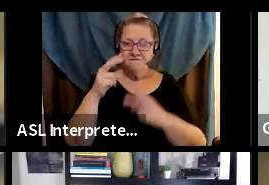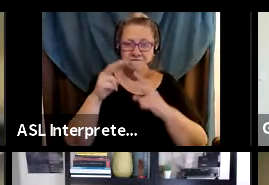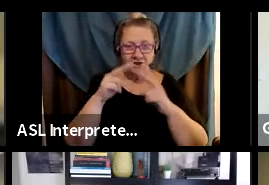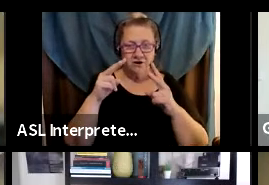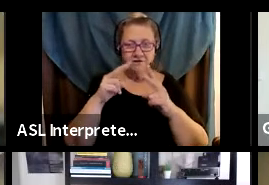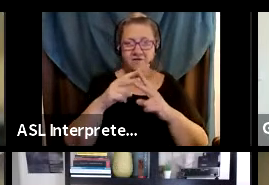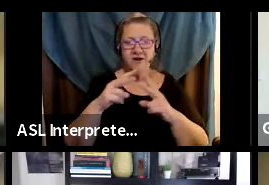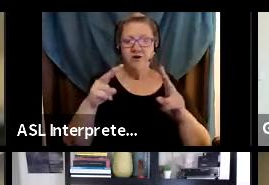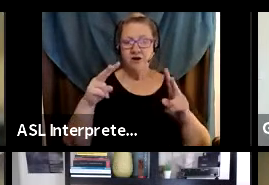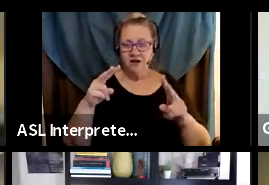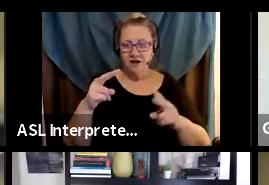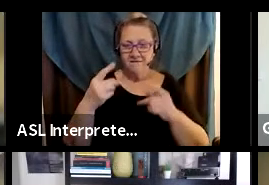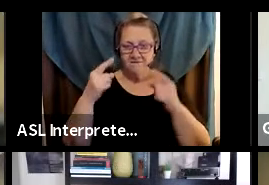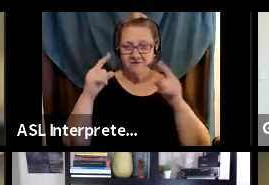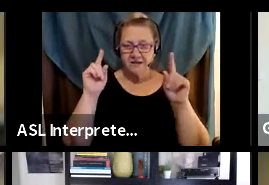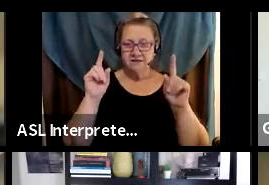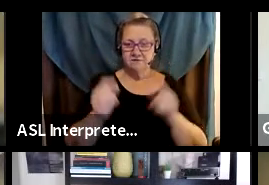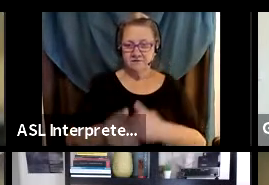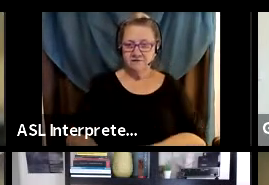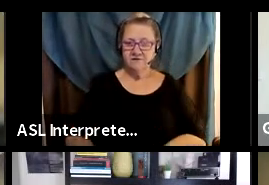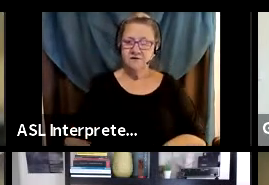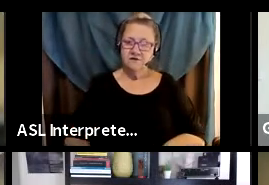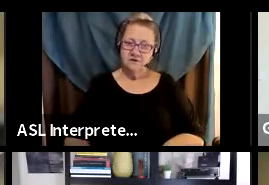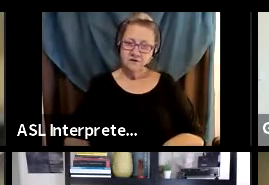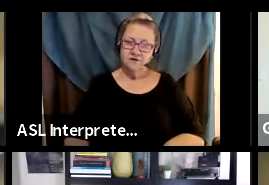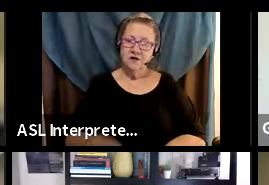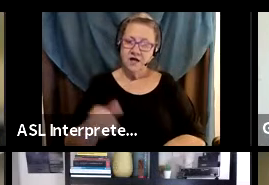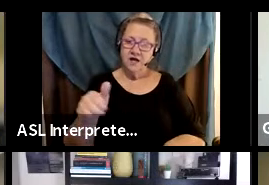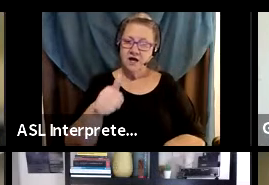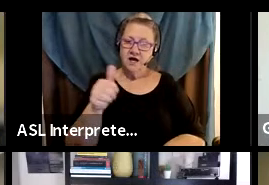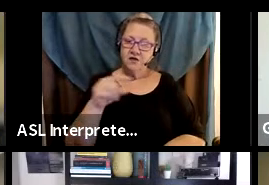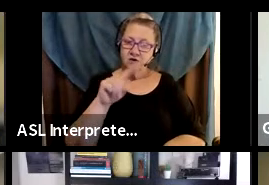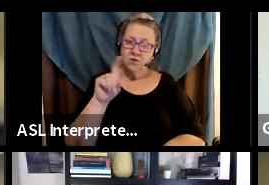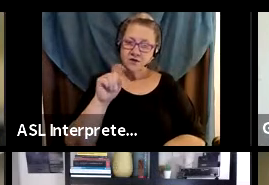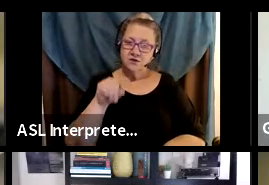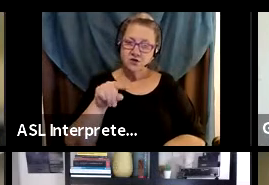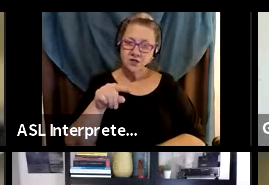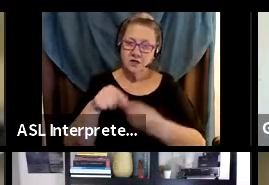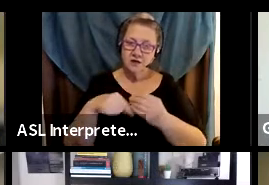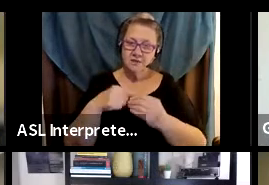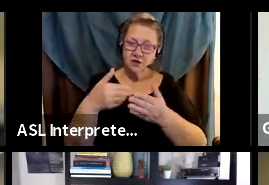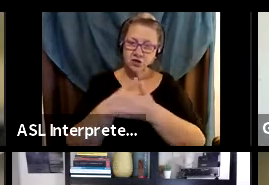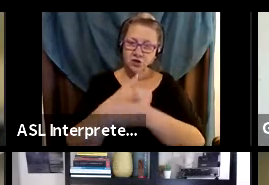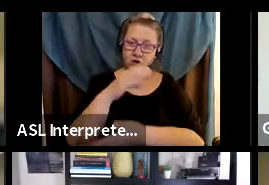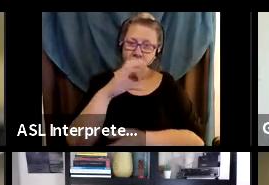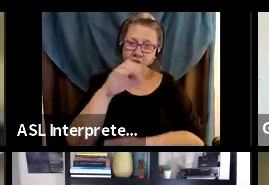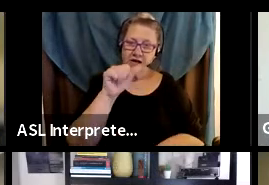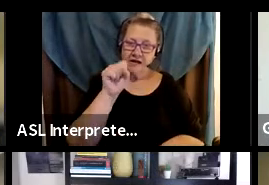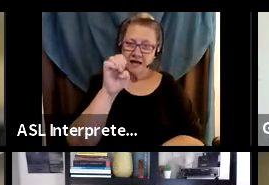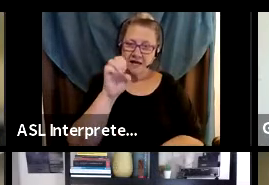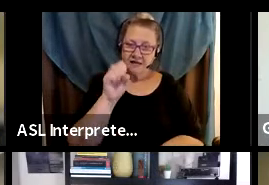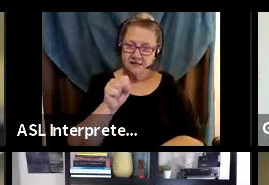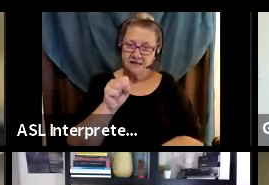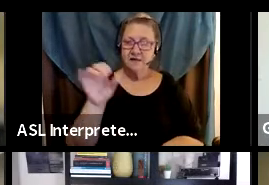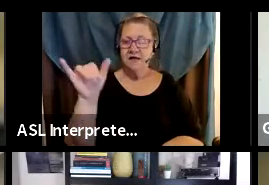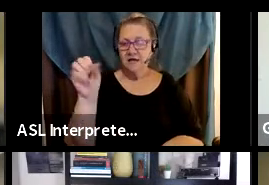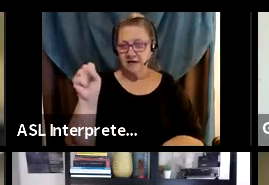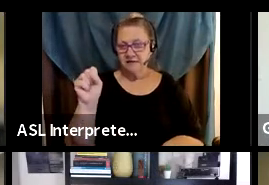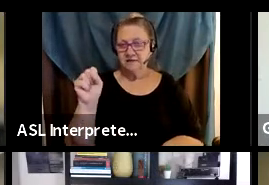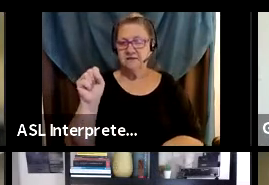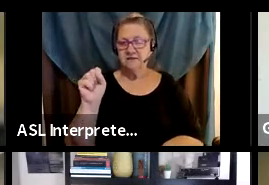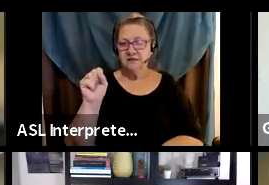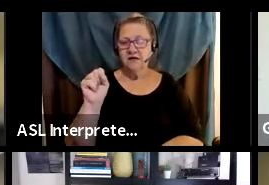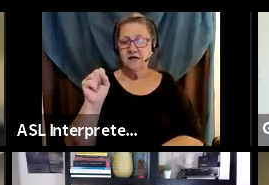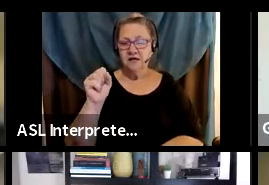Moderna. And then your other question about new cases. So yes, absolutely. And I think the other good thing,